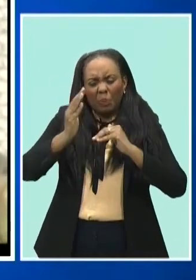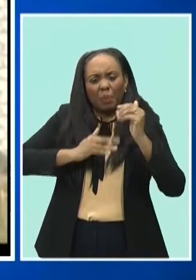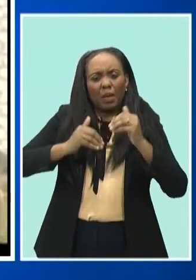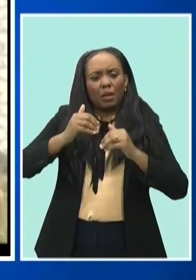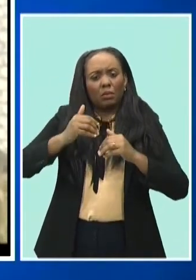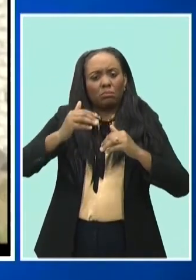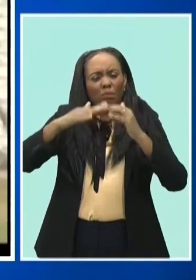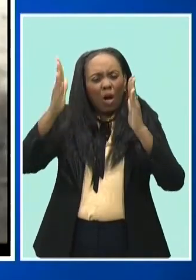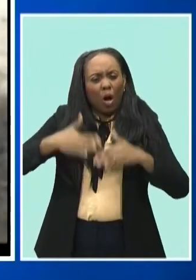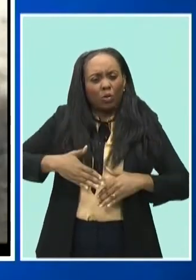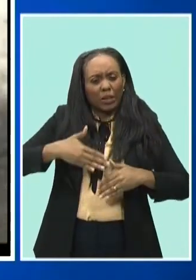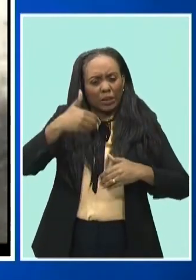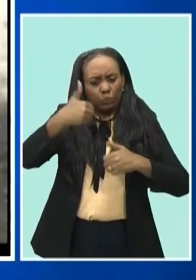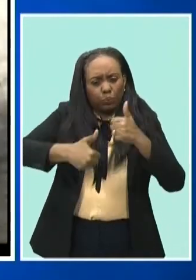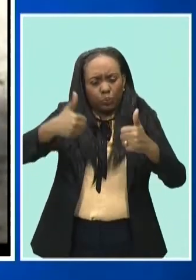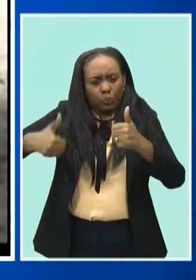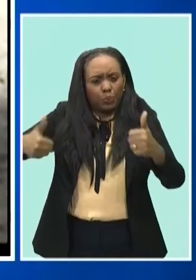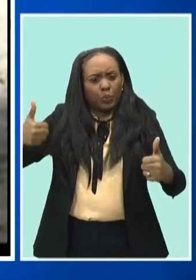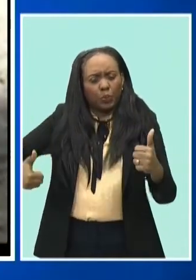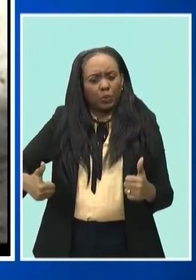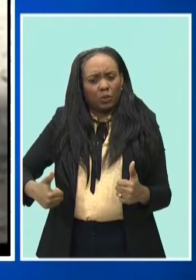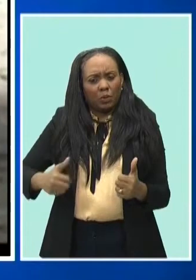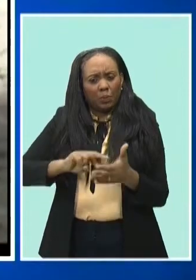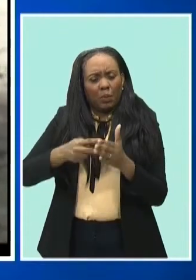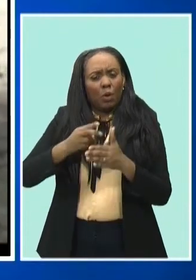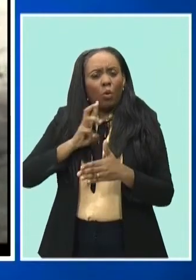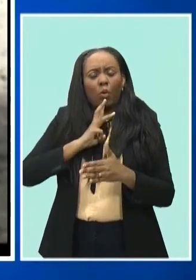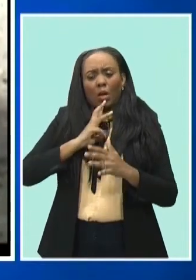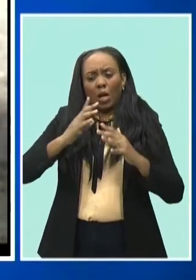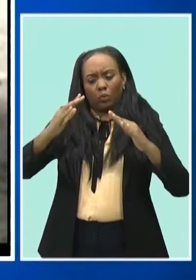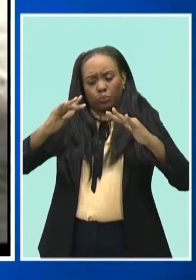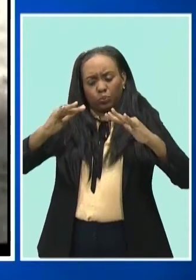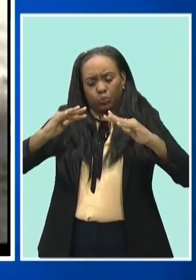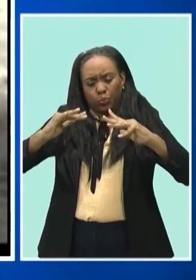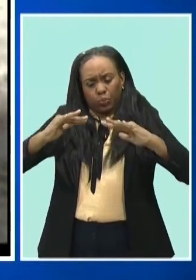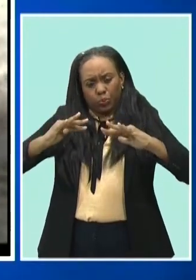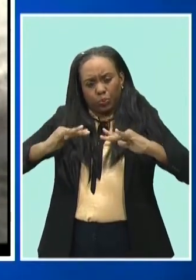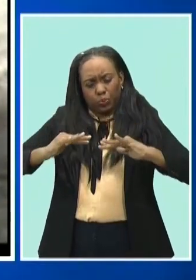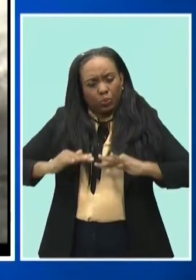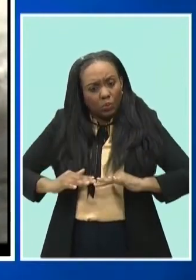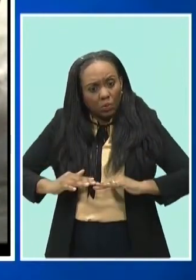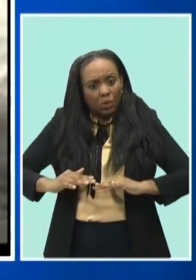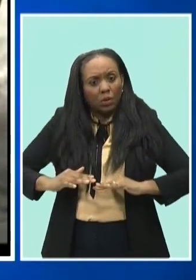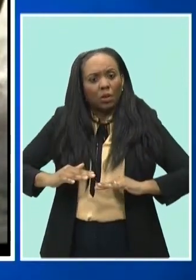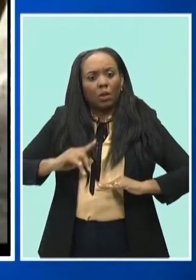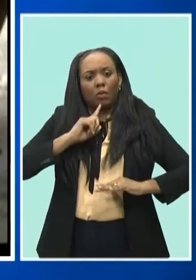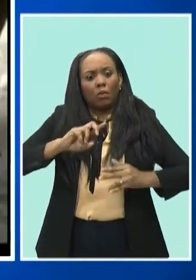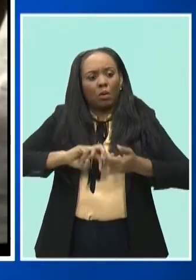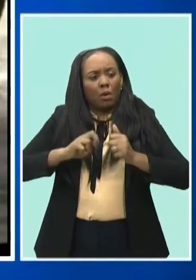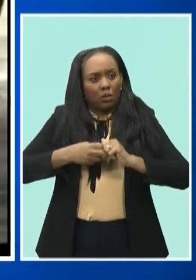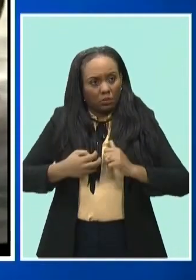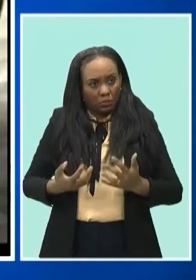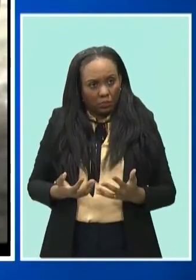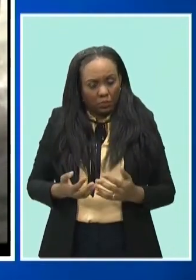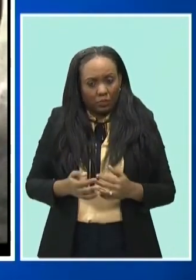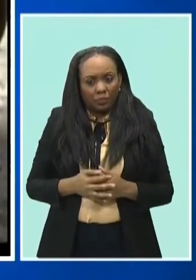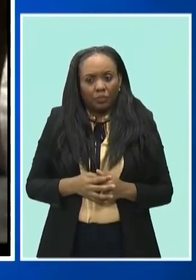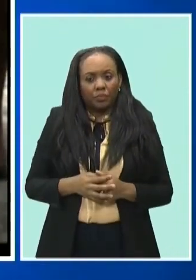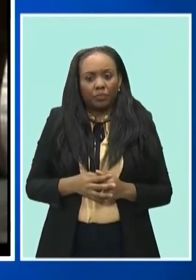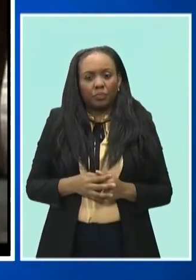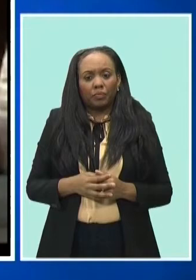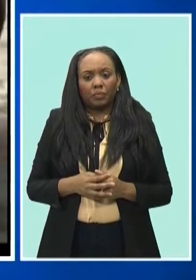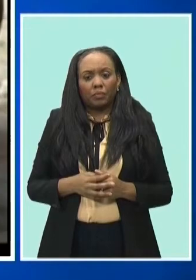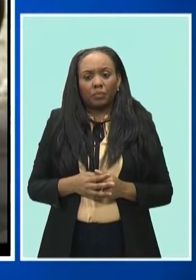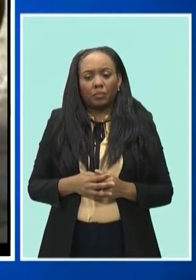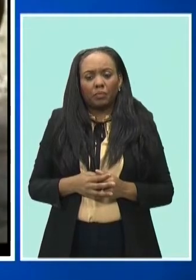now fact. Spanish Town's Mayor Norman Scott described the water shortage gripping the parish at present as extremely chronic.